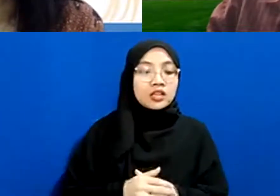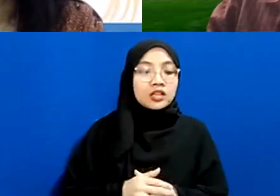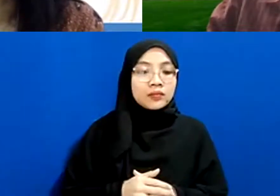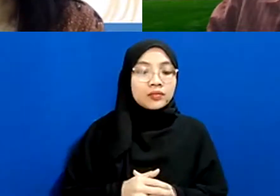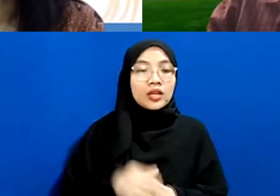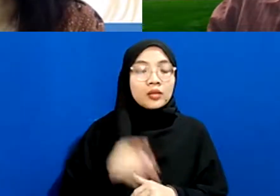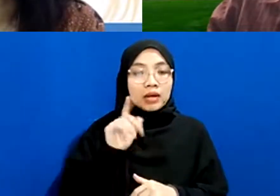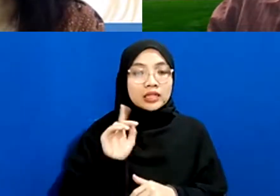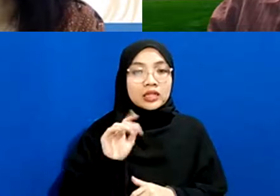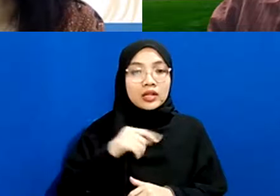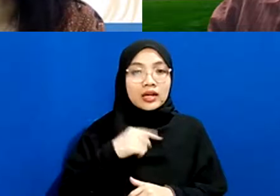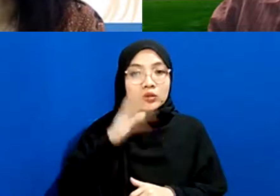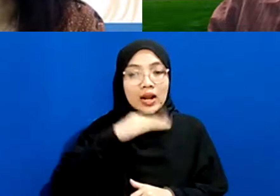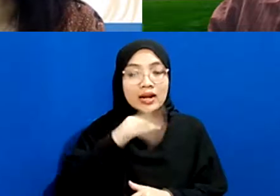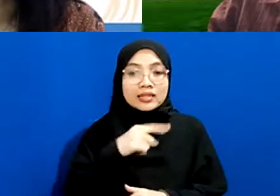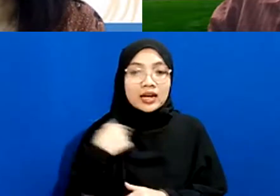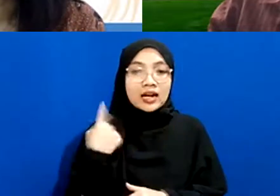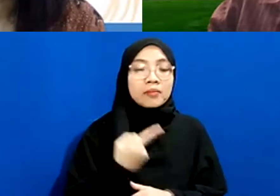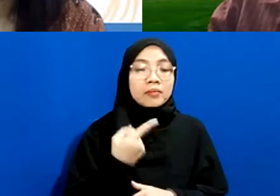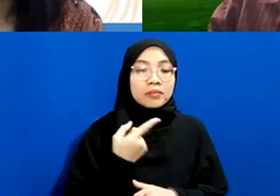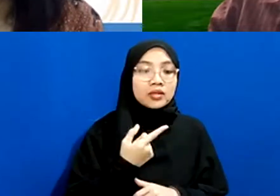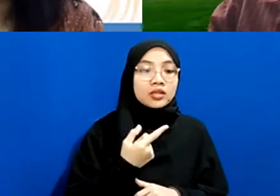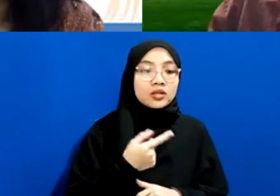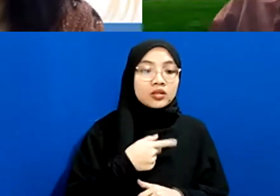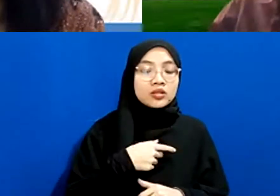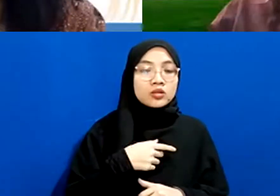we call it as the combination of